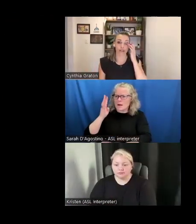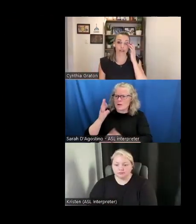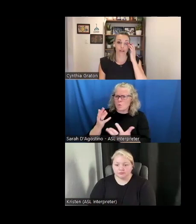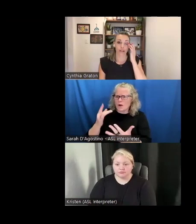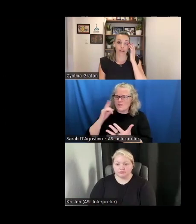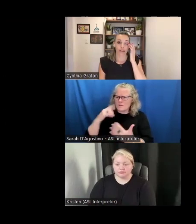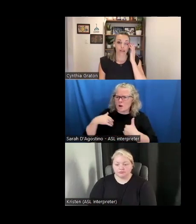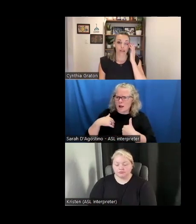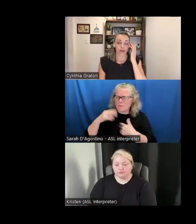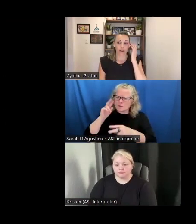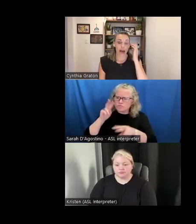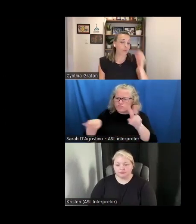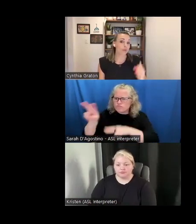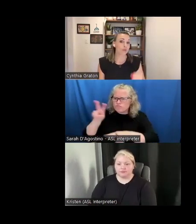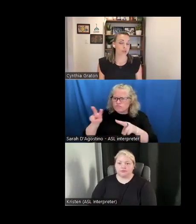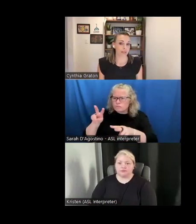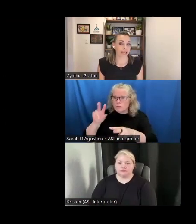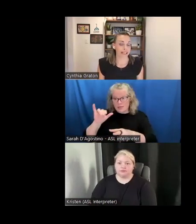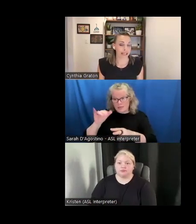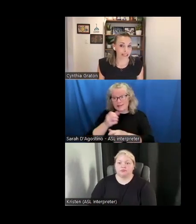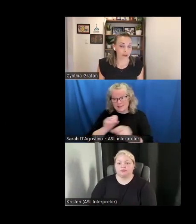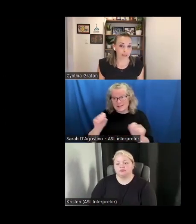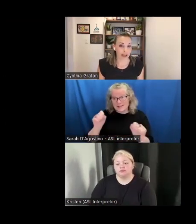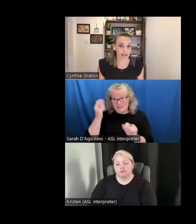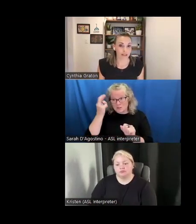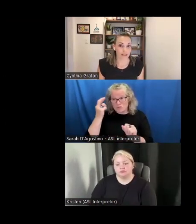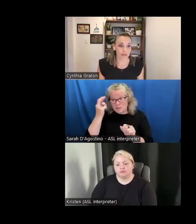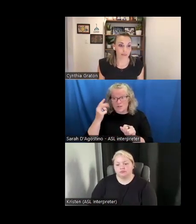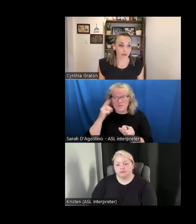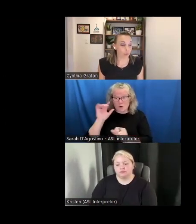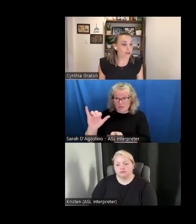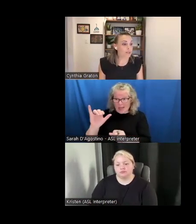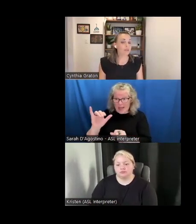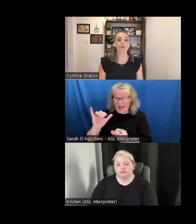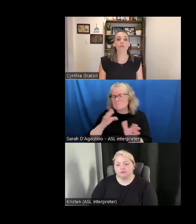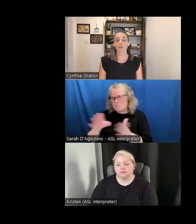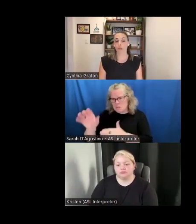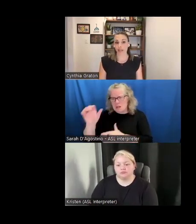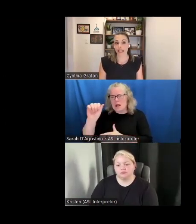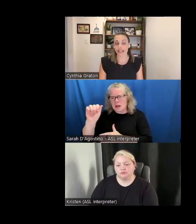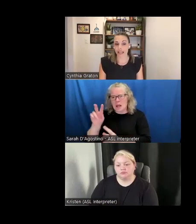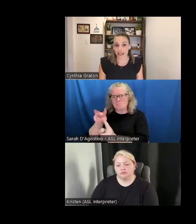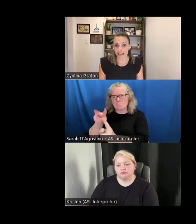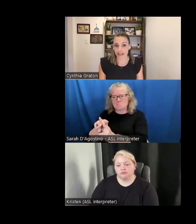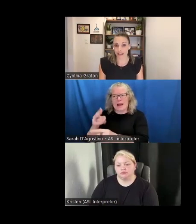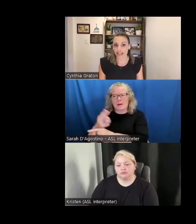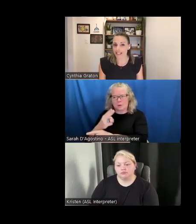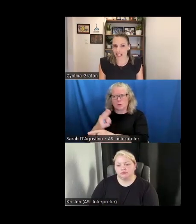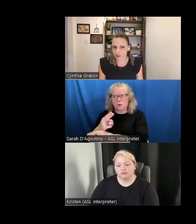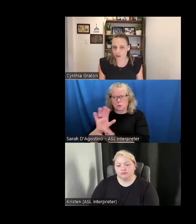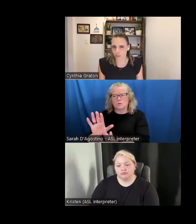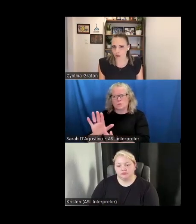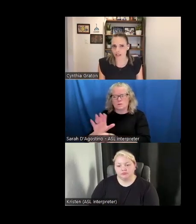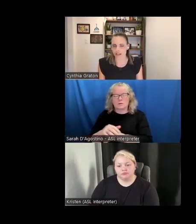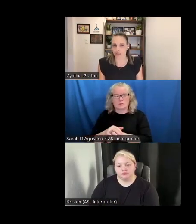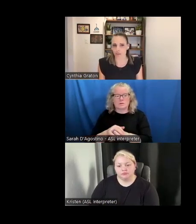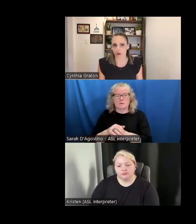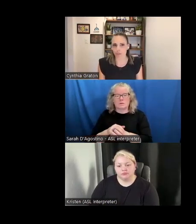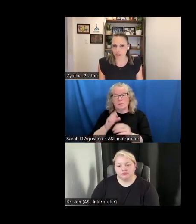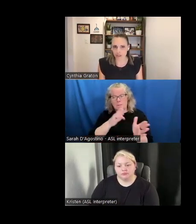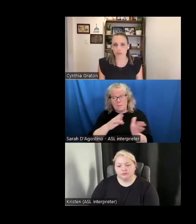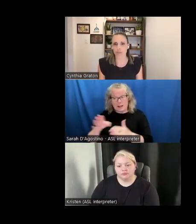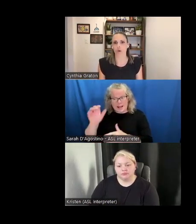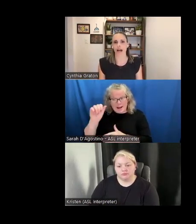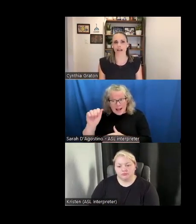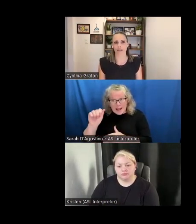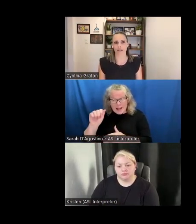that. I would use a plan A on that. But once we've used a plan A, it's not a surprise anymore.